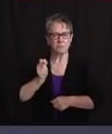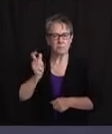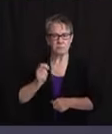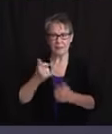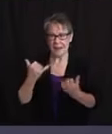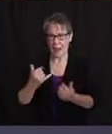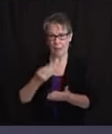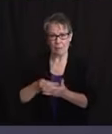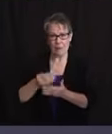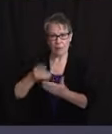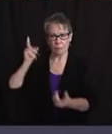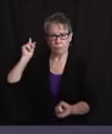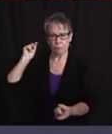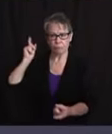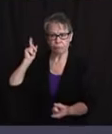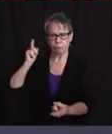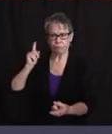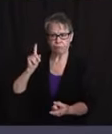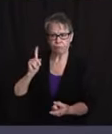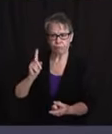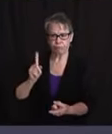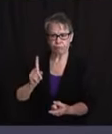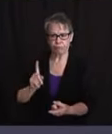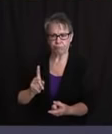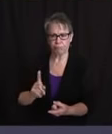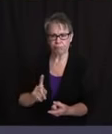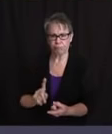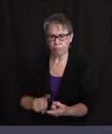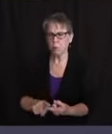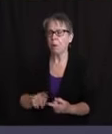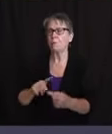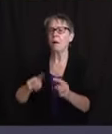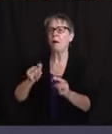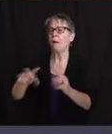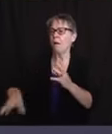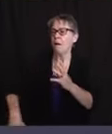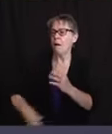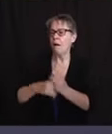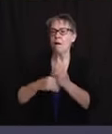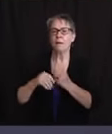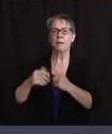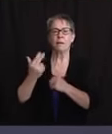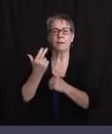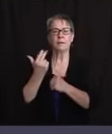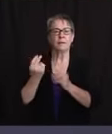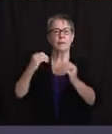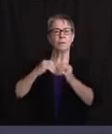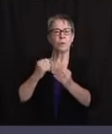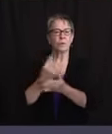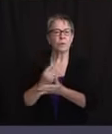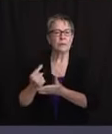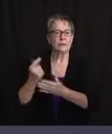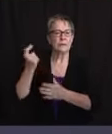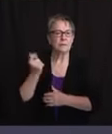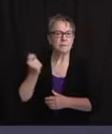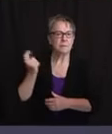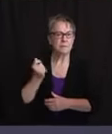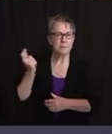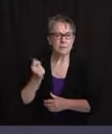telling us that they've received emails and texts last week saying they could begin certifying on May 24, last Friday.